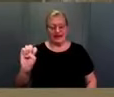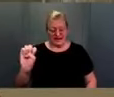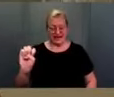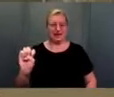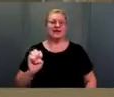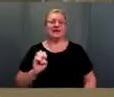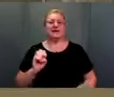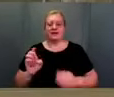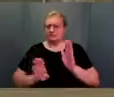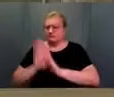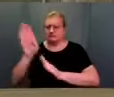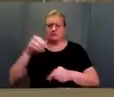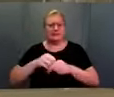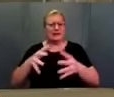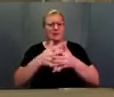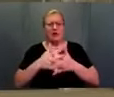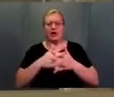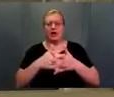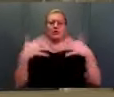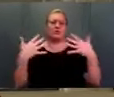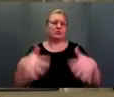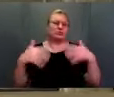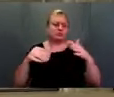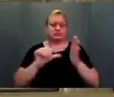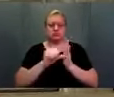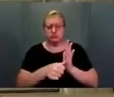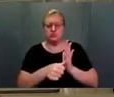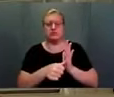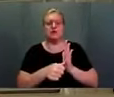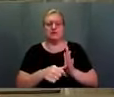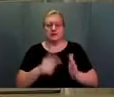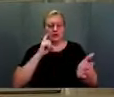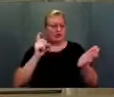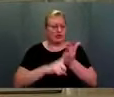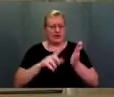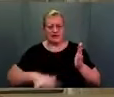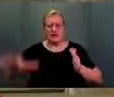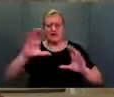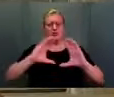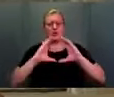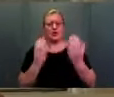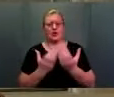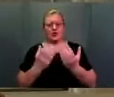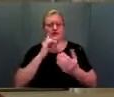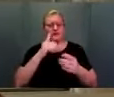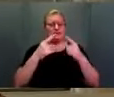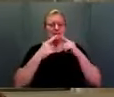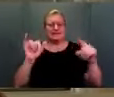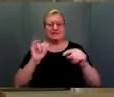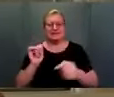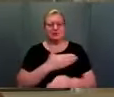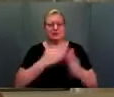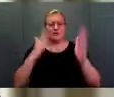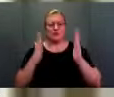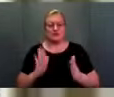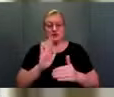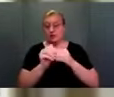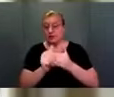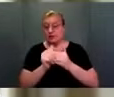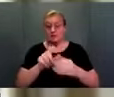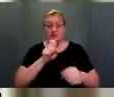culture cannot be overstated. You're recognized the world over for your success as a musician, your leadership and